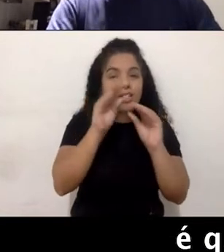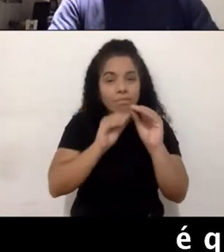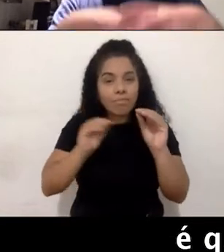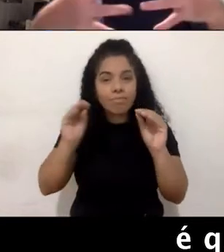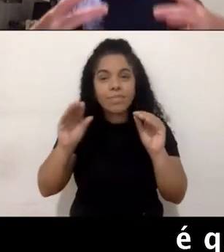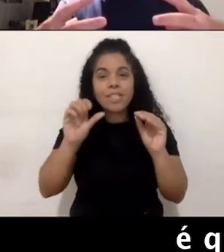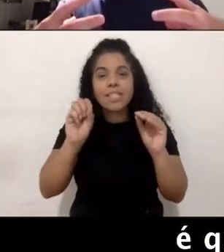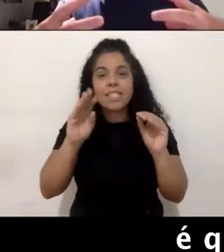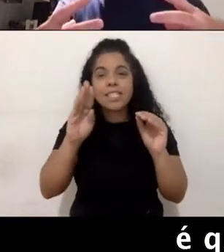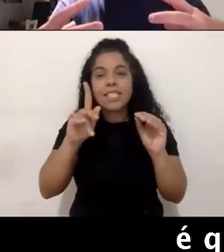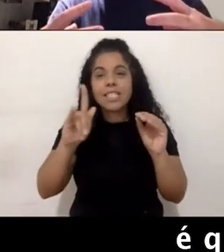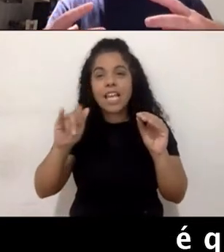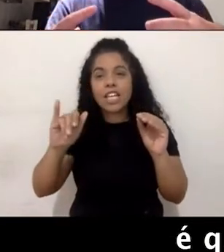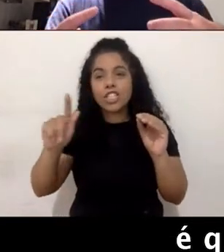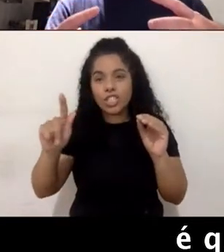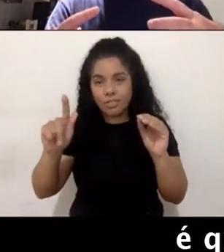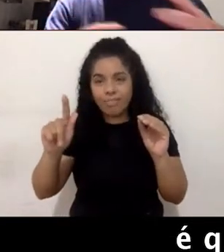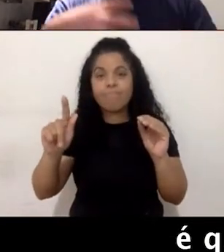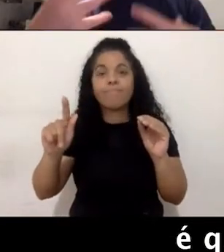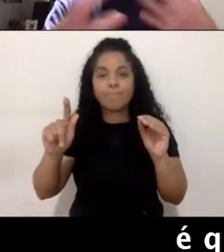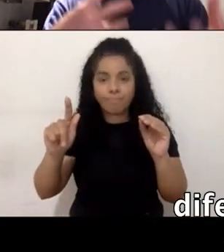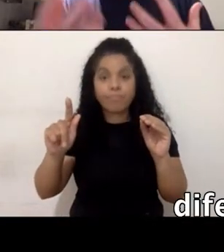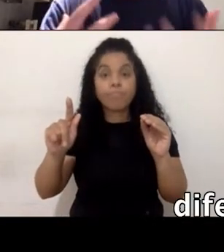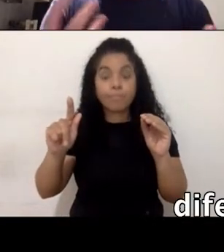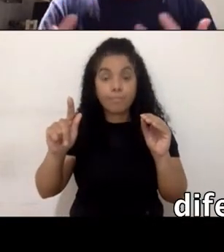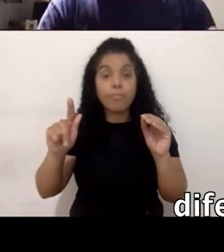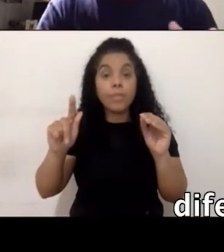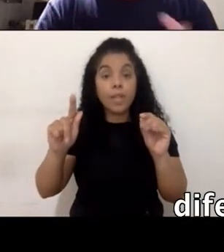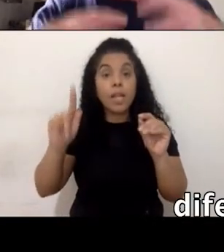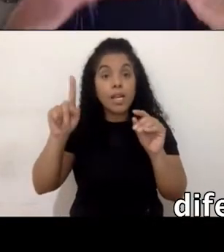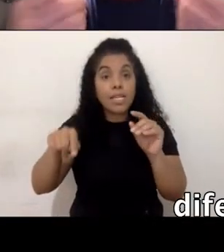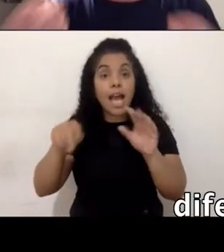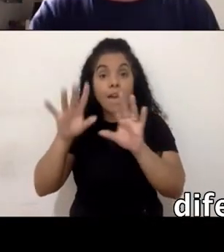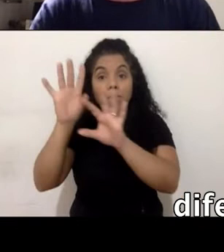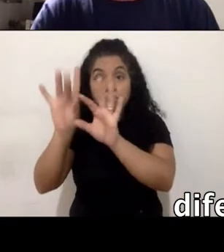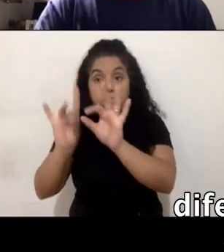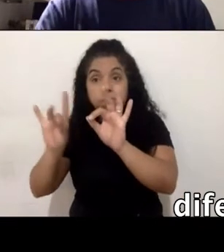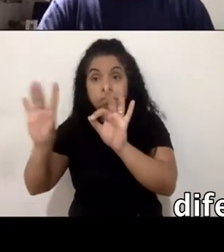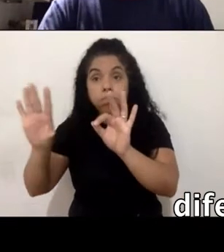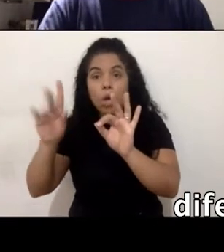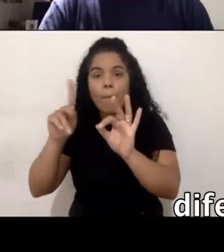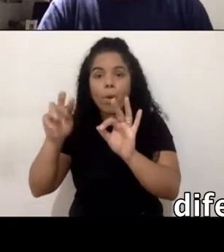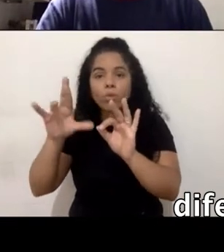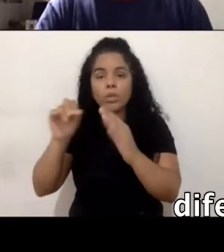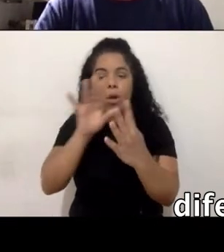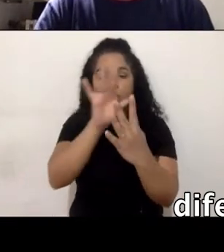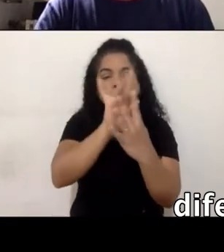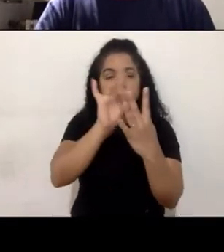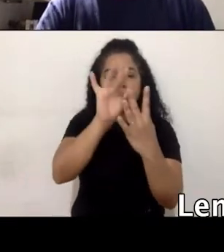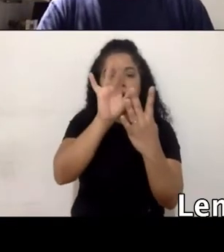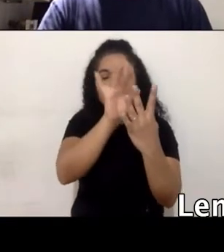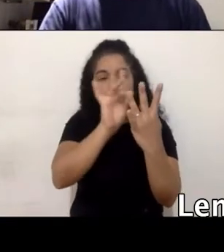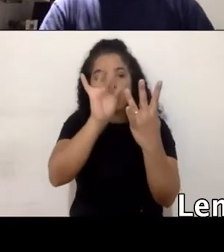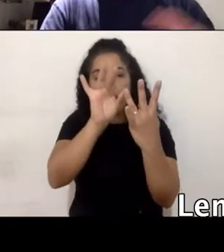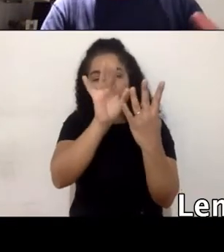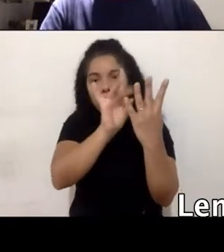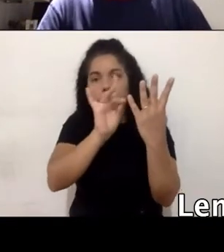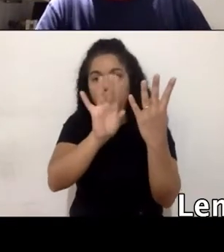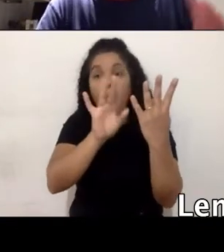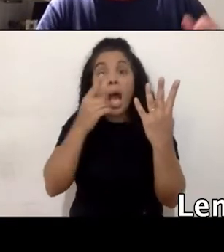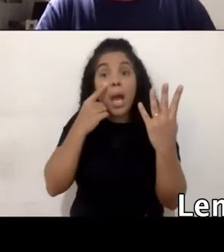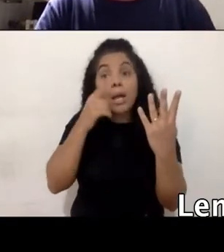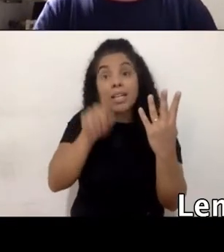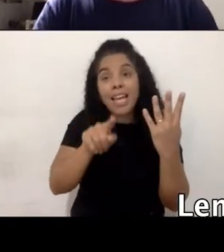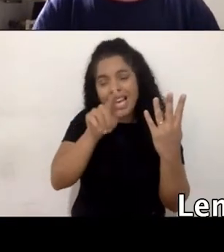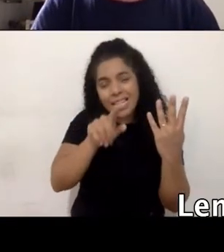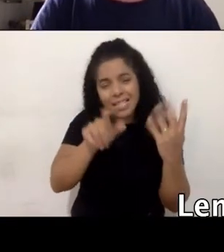is that people tend to make the differences between these environments tend to stay in the code. So people say, well, remember when you copy